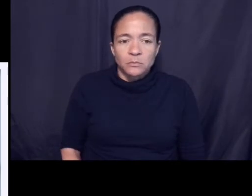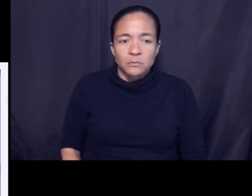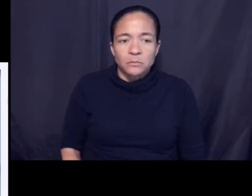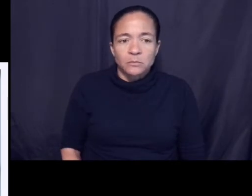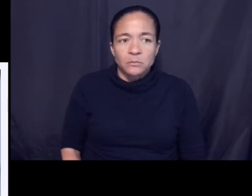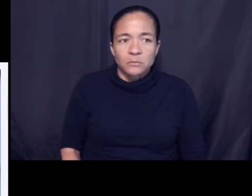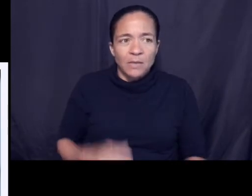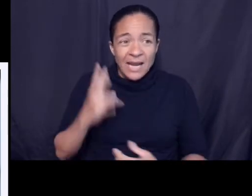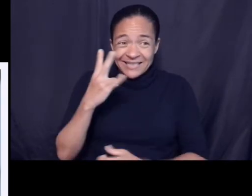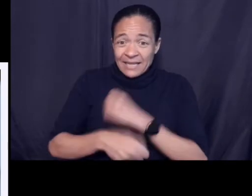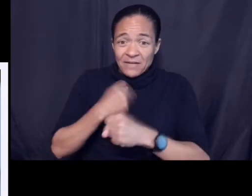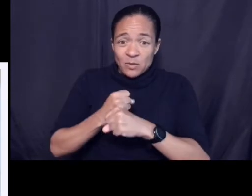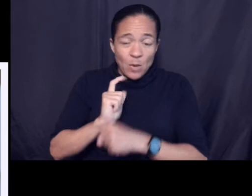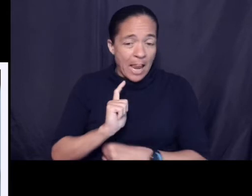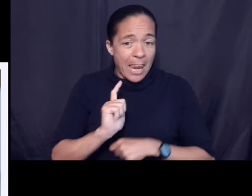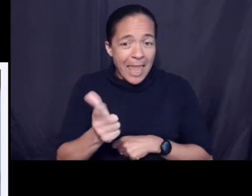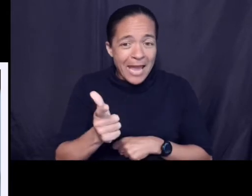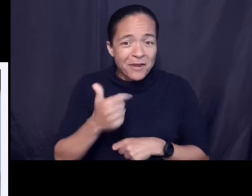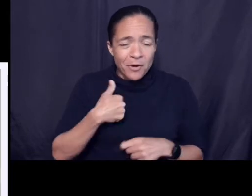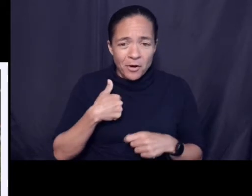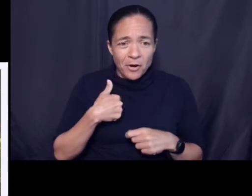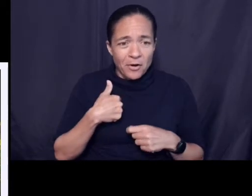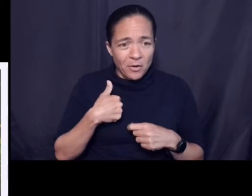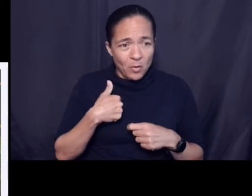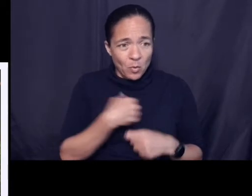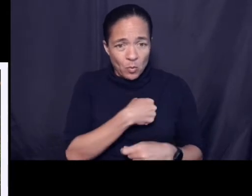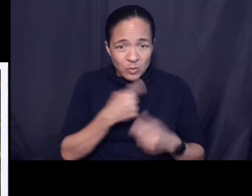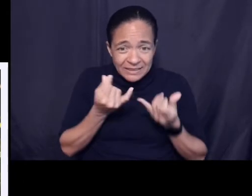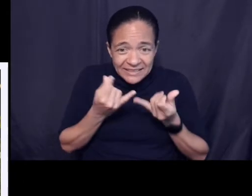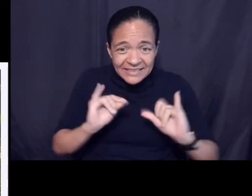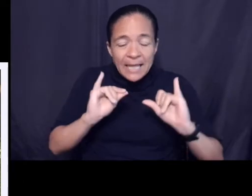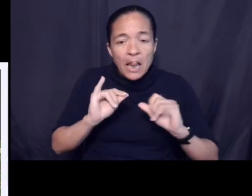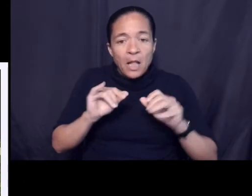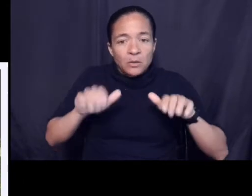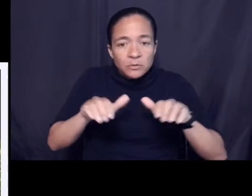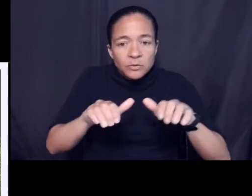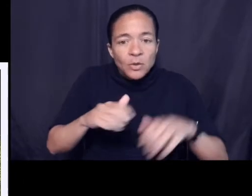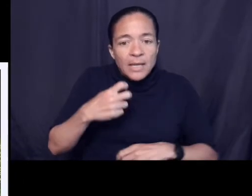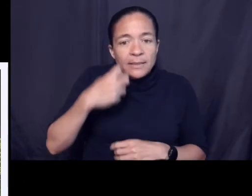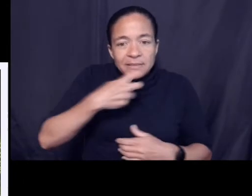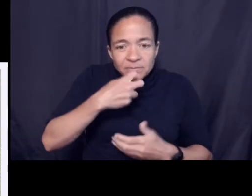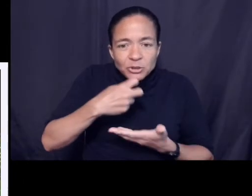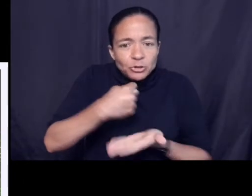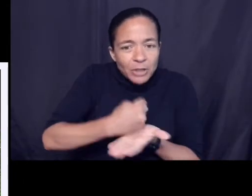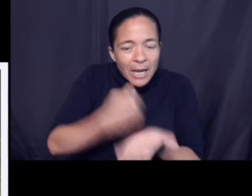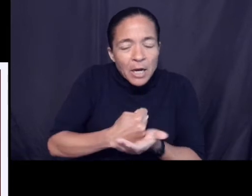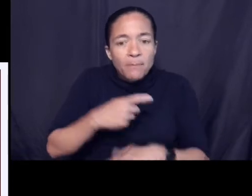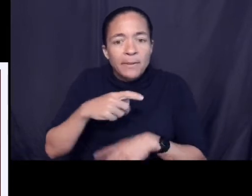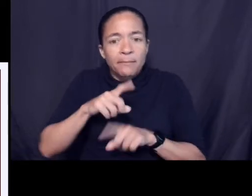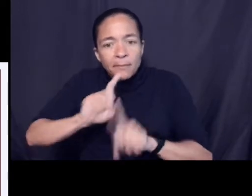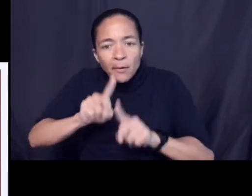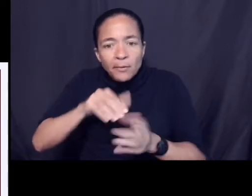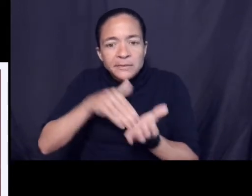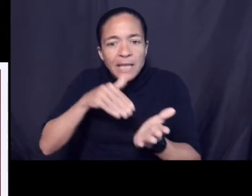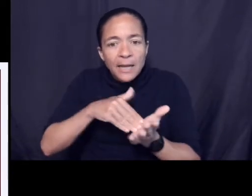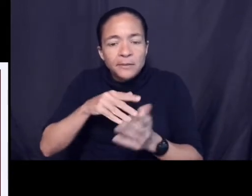that, 7 years down the road, we would still be in speech therapy and going to doctor's appointments